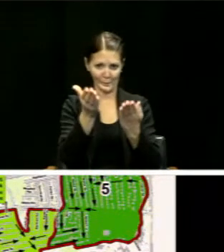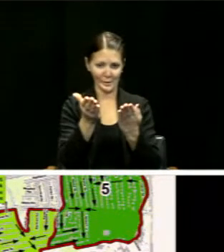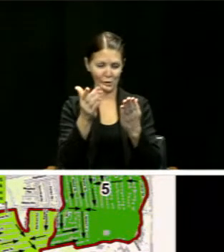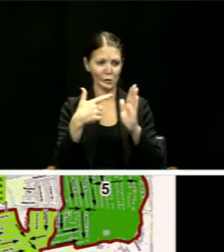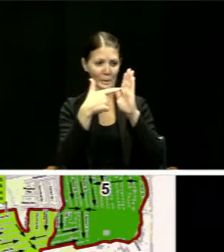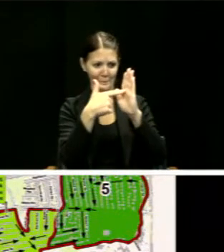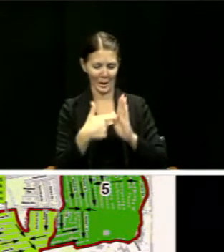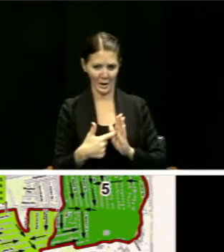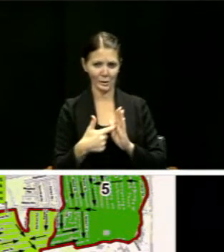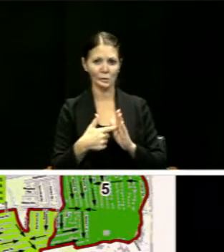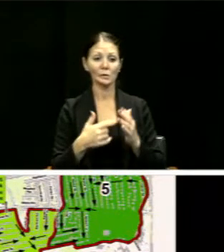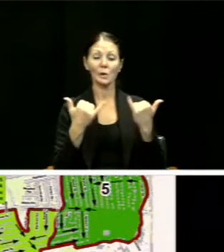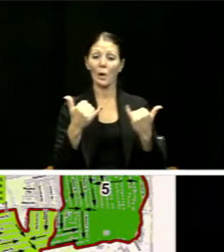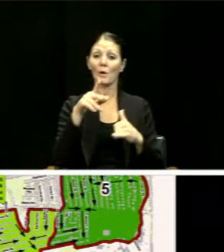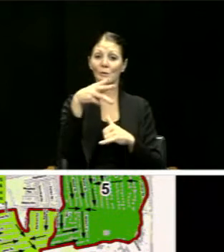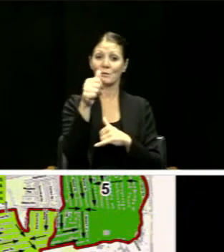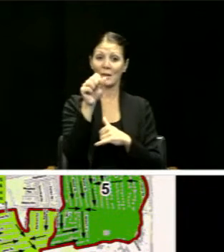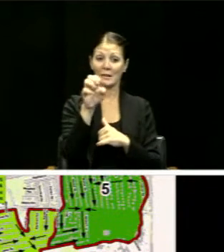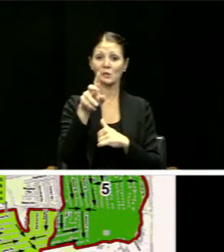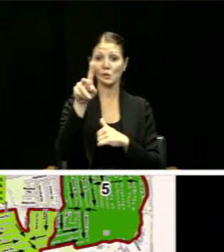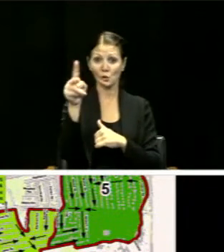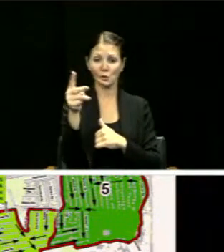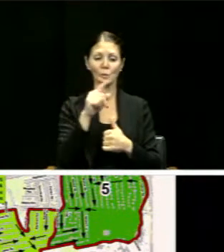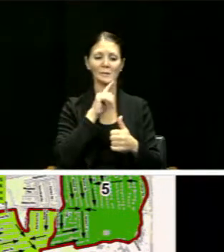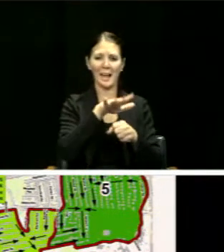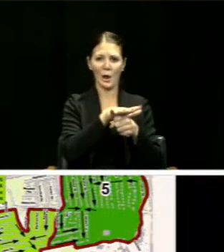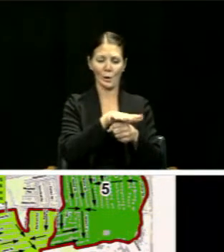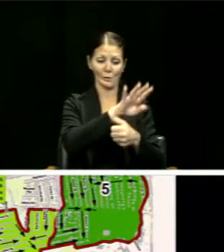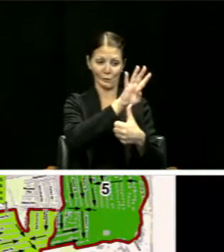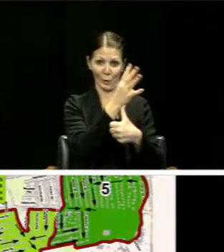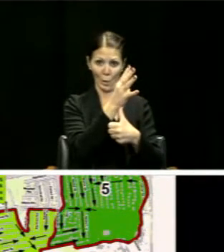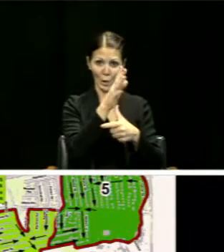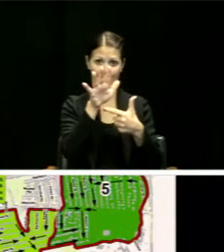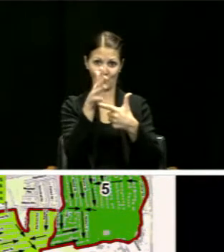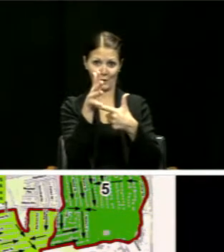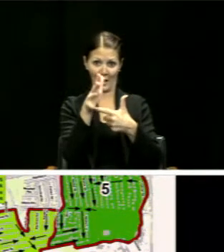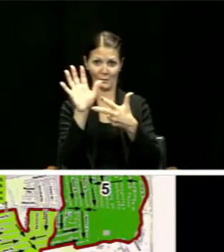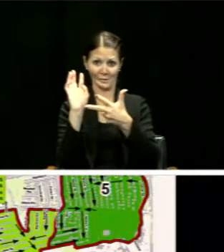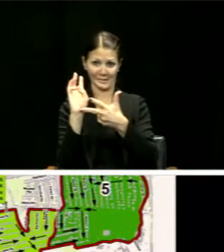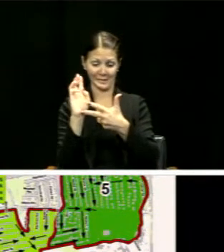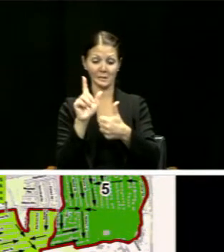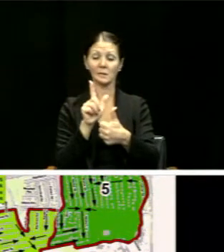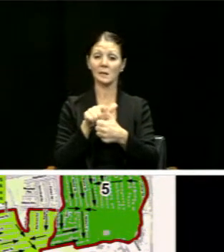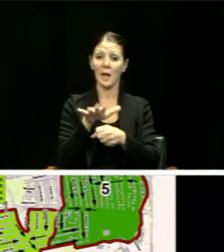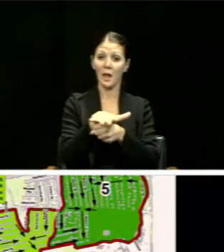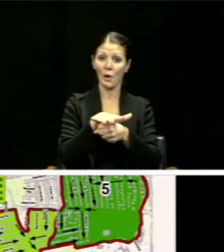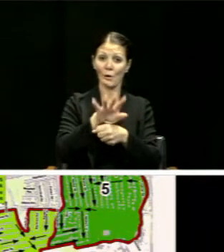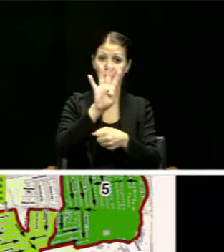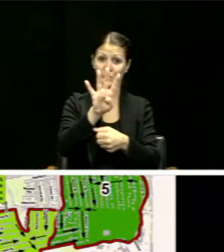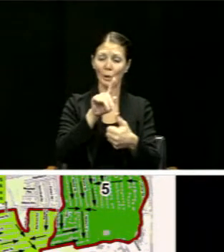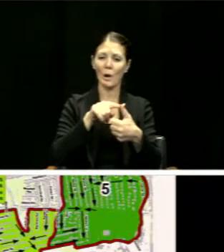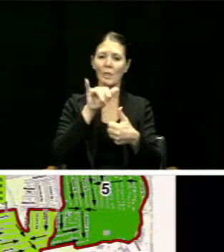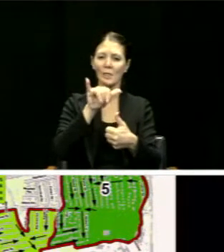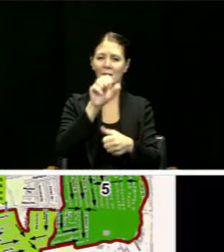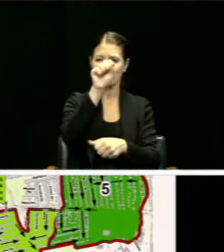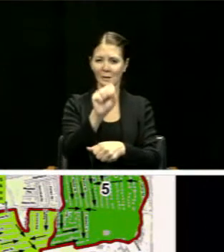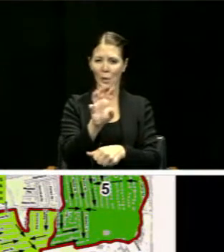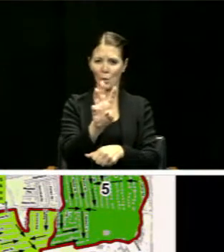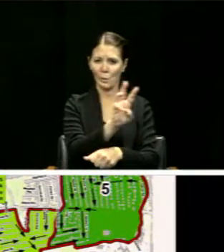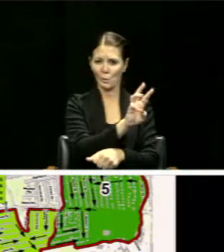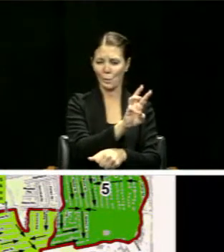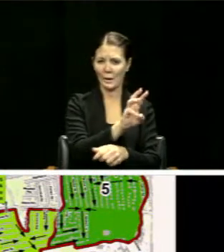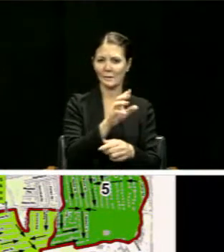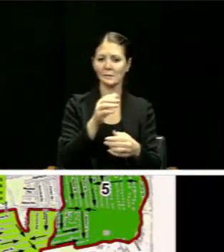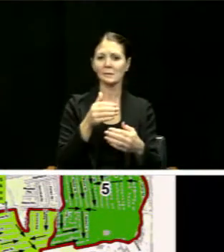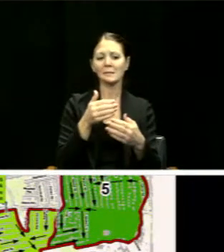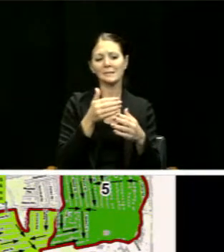phase two included areas 4, 5, and 6. Area 4 is just to the southwest, adjacent to